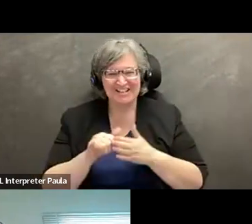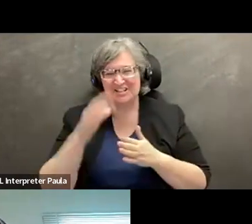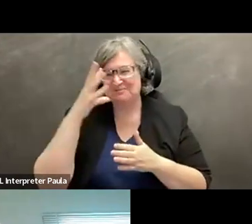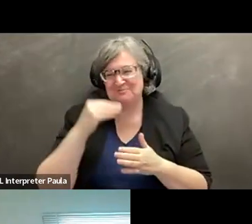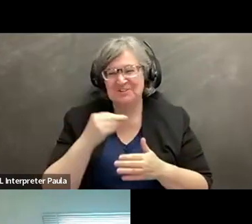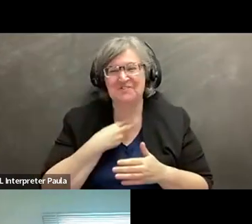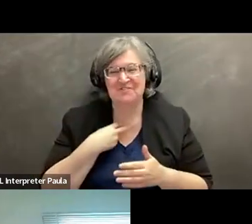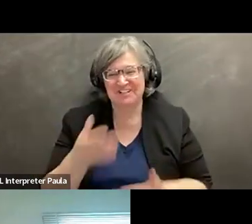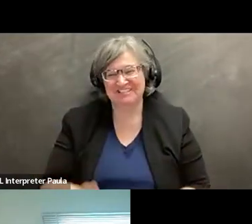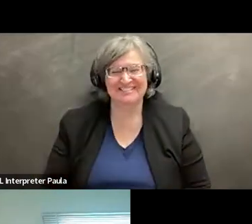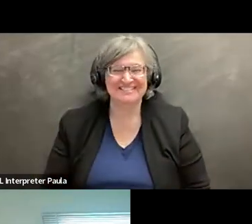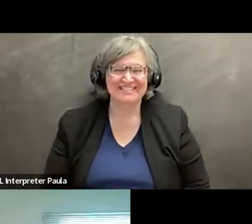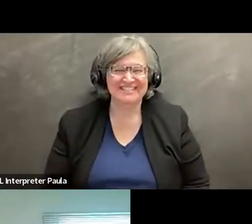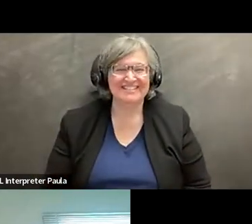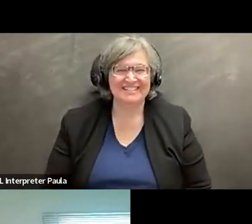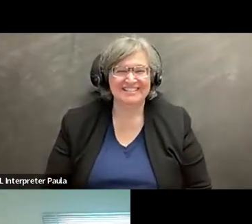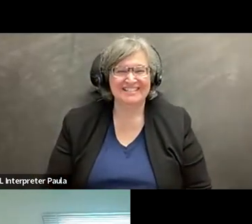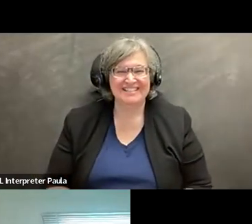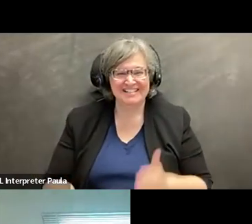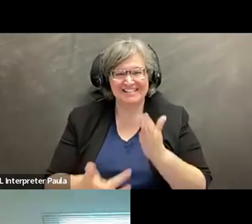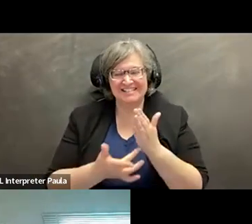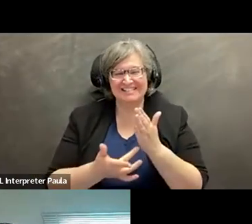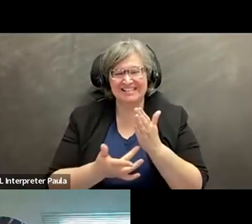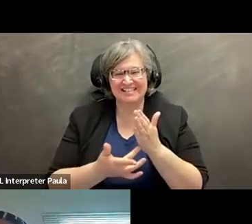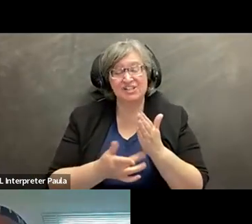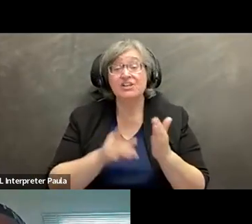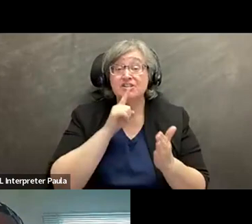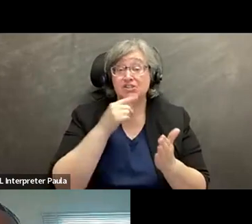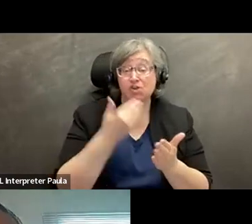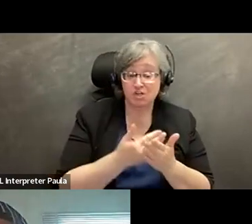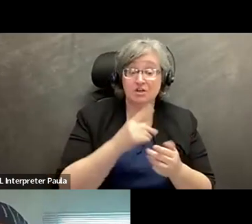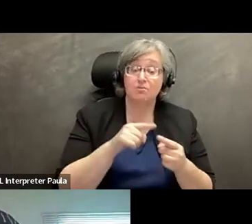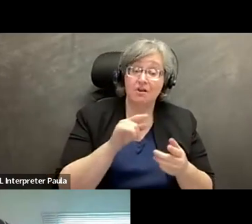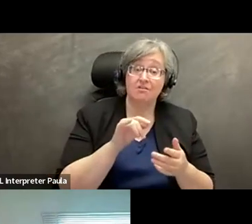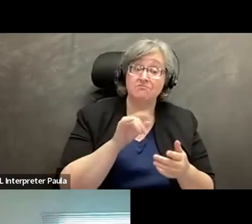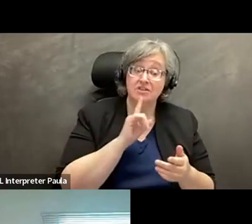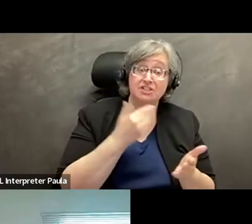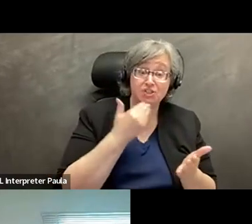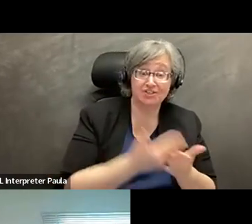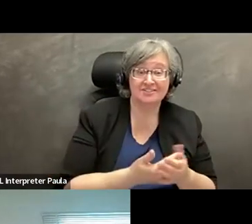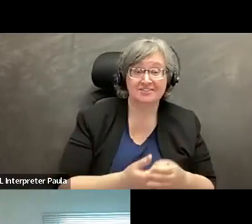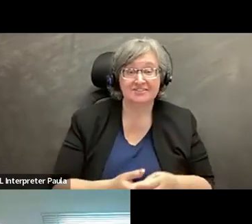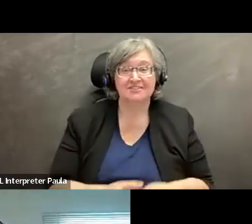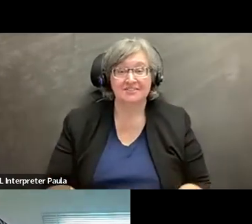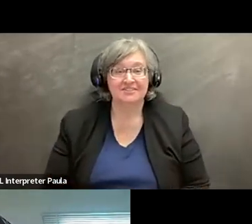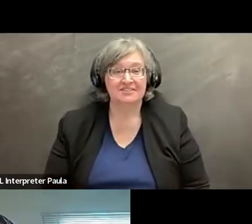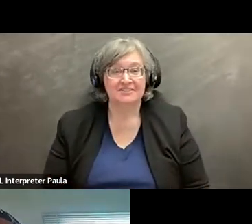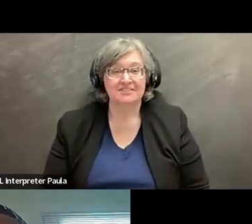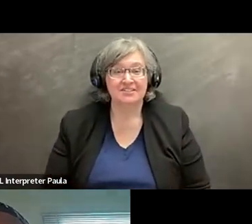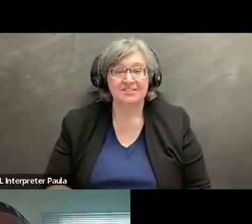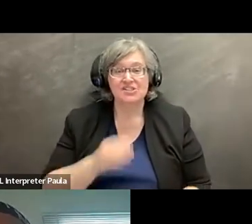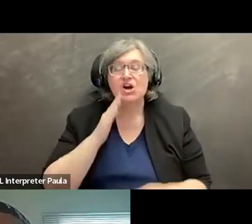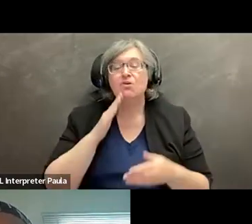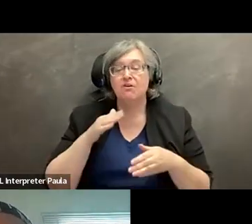Yes. See, technology is good when it's good. So Doris, I will give you